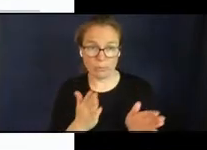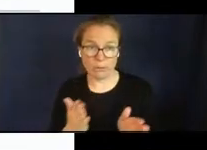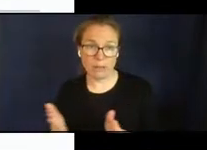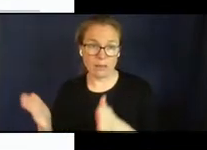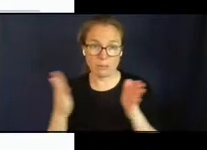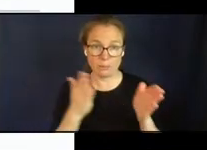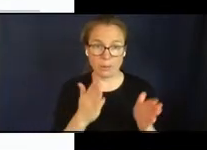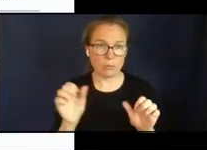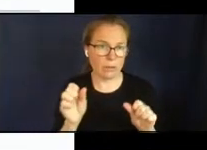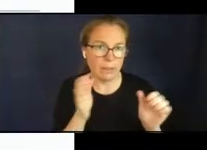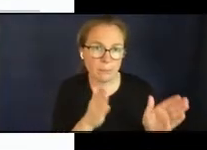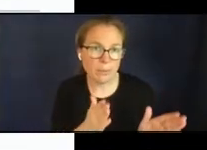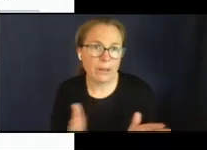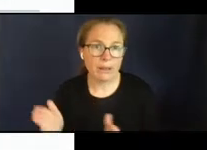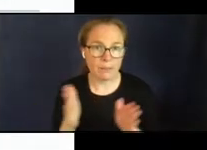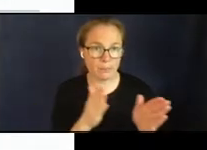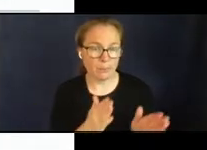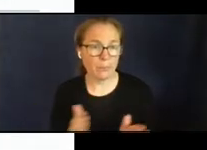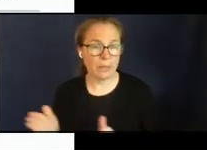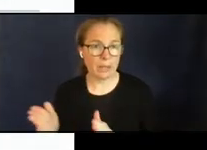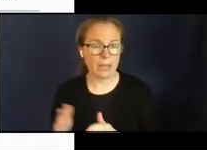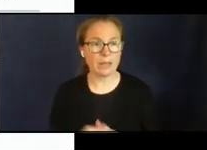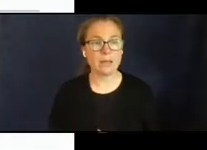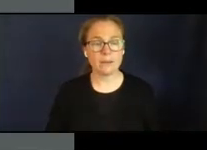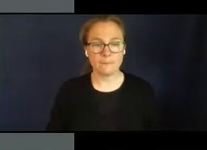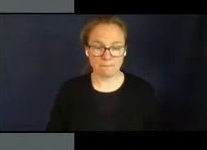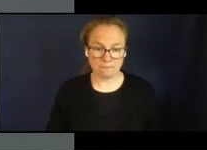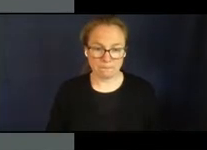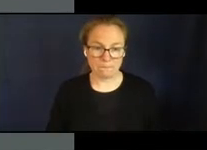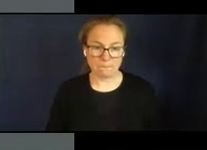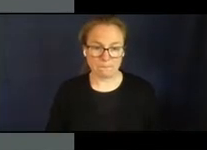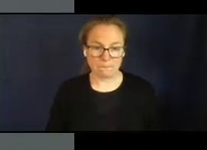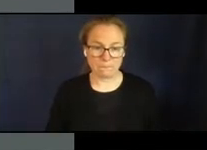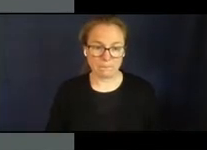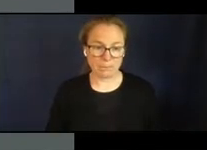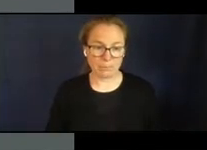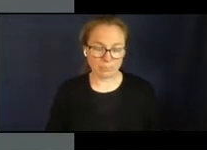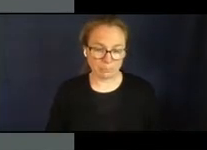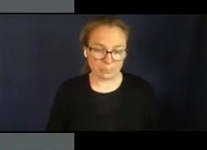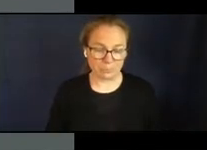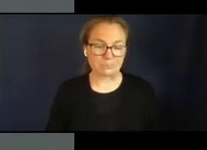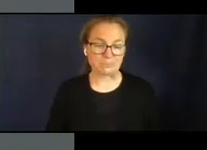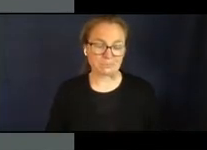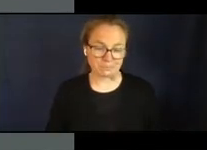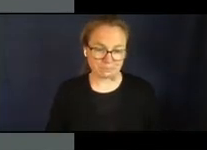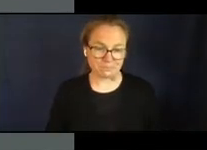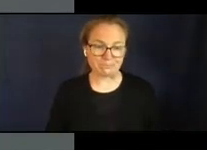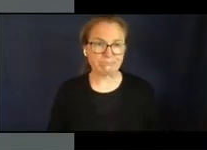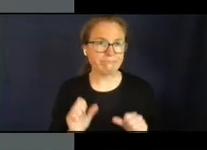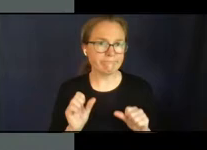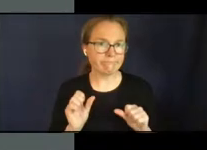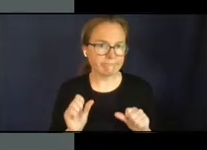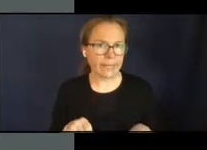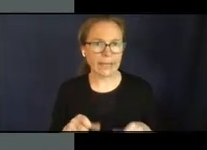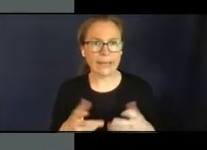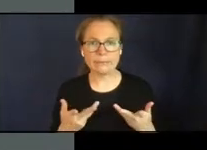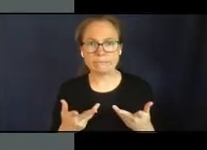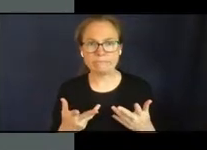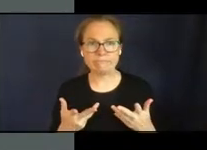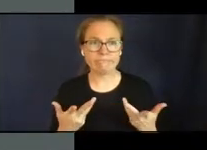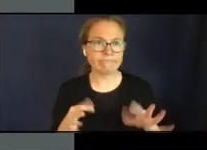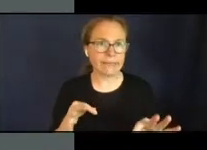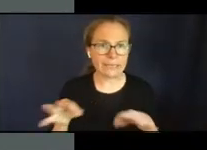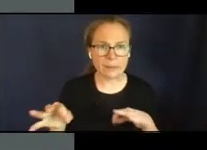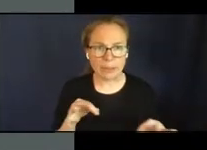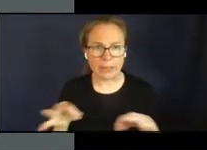We could actually stay at the last. I wanted to give an overview without getting stuck on tables that we'll describe